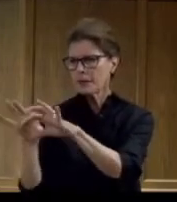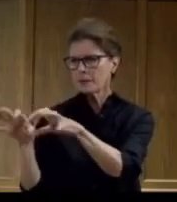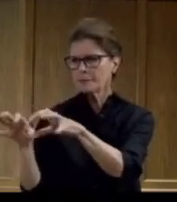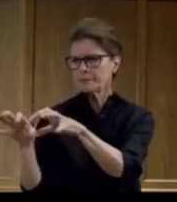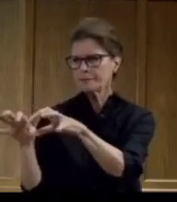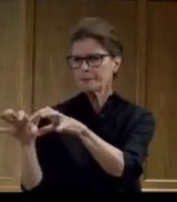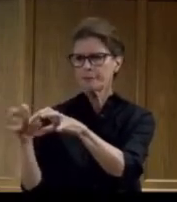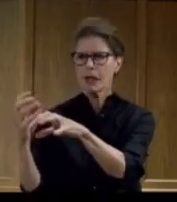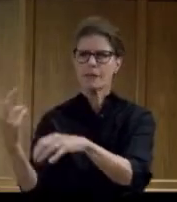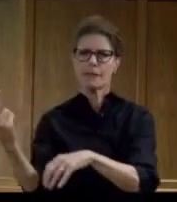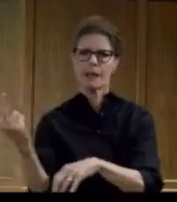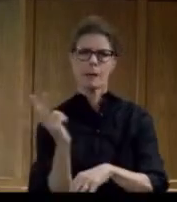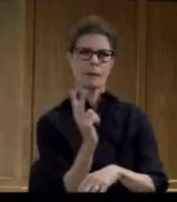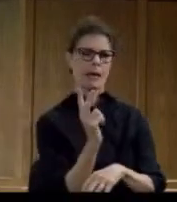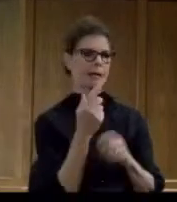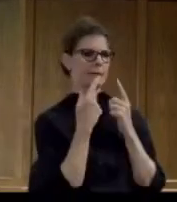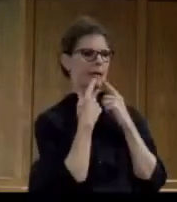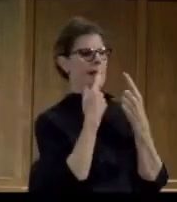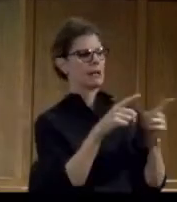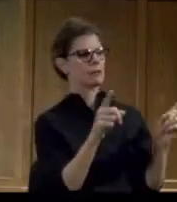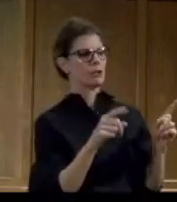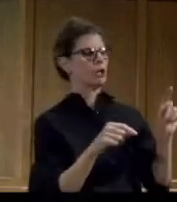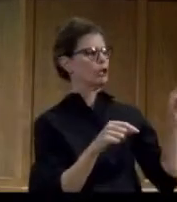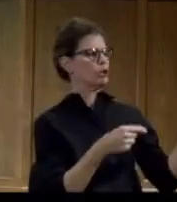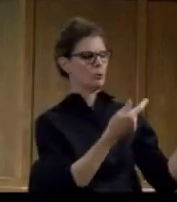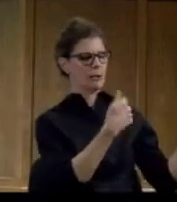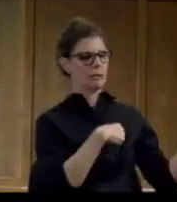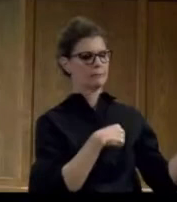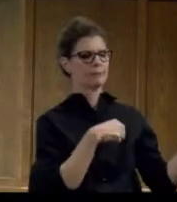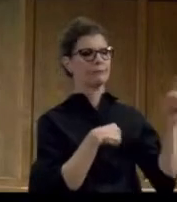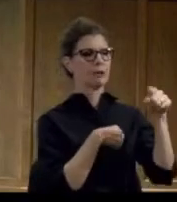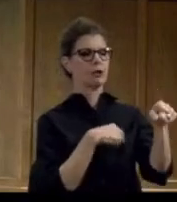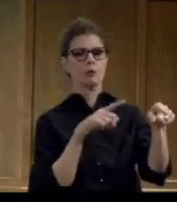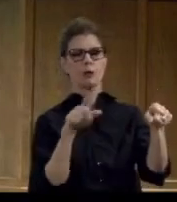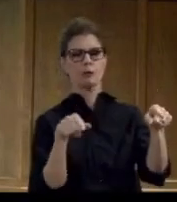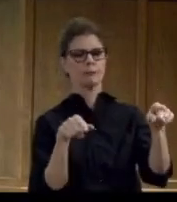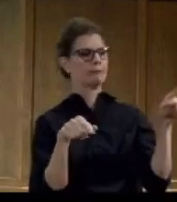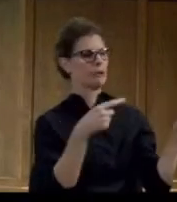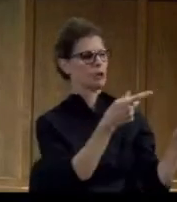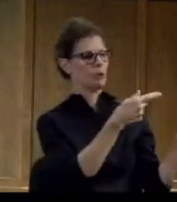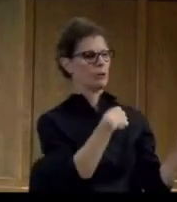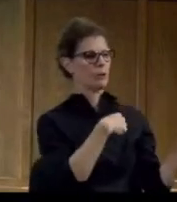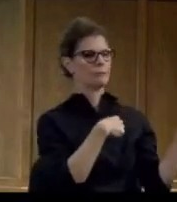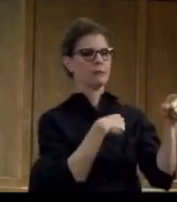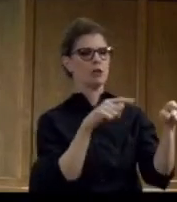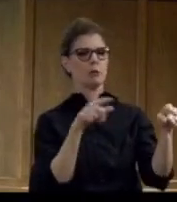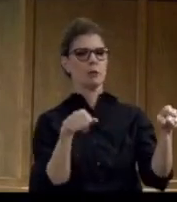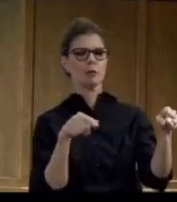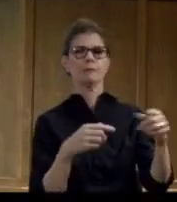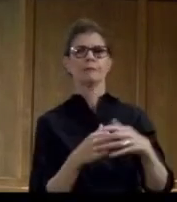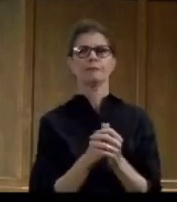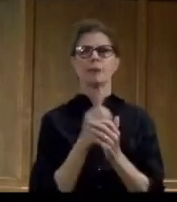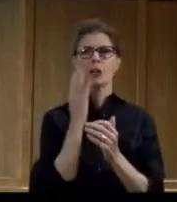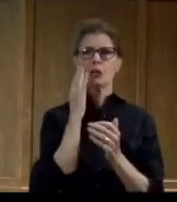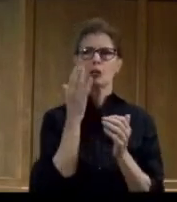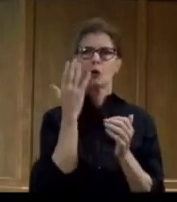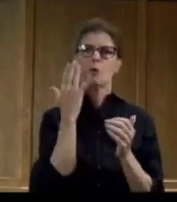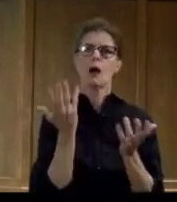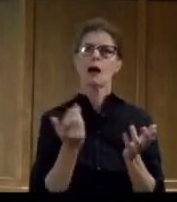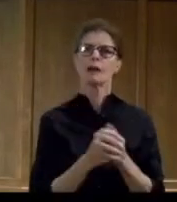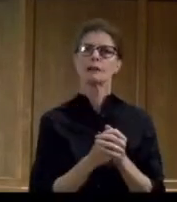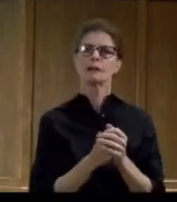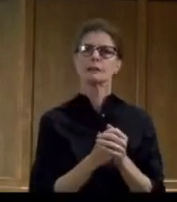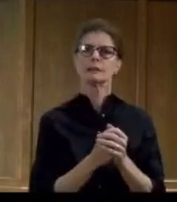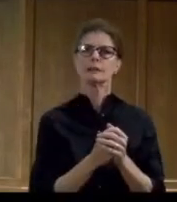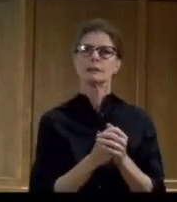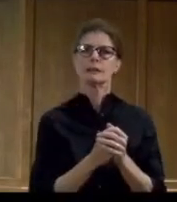on what team. Now, do you know why the best players go off and do this by themselves? They do it for the self-esteem